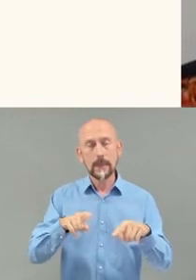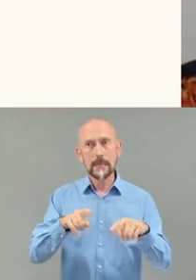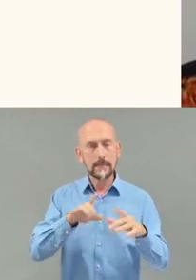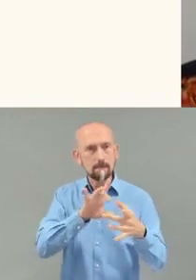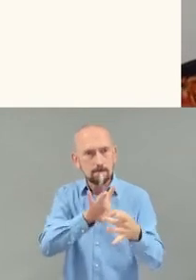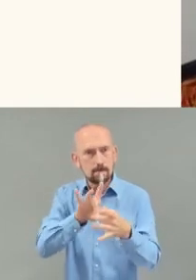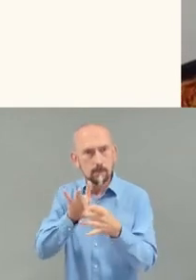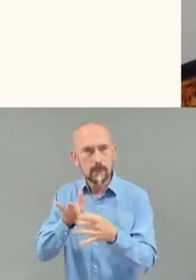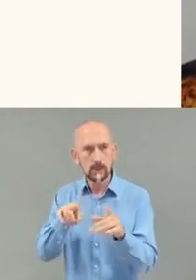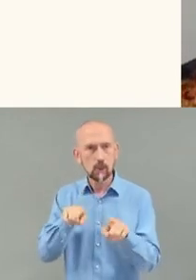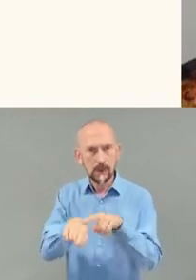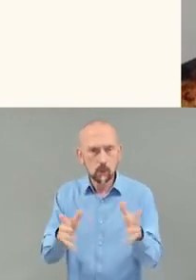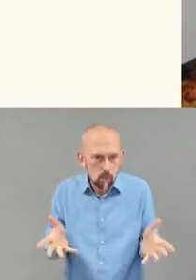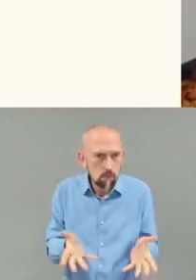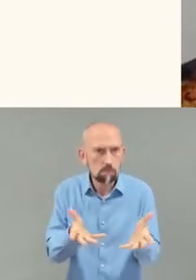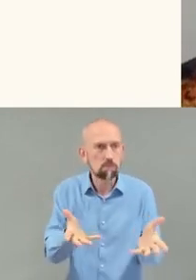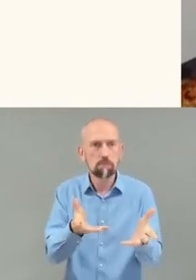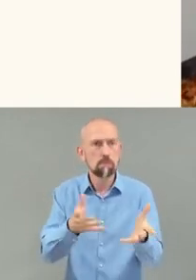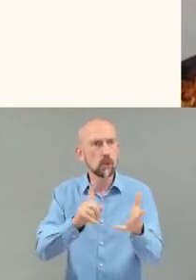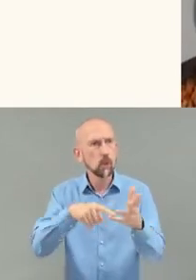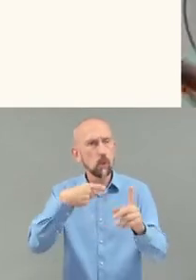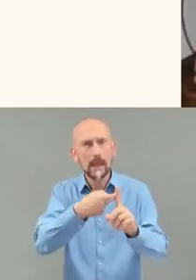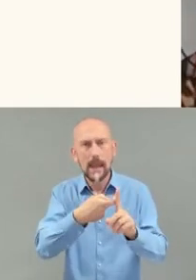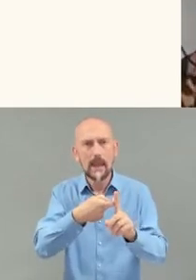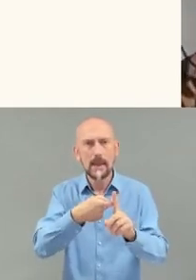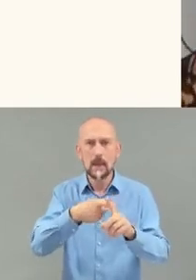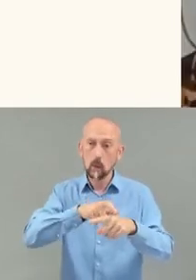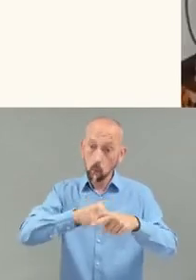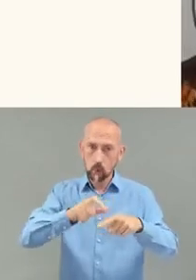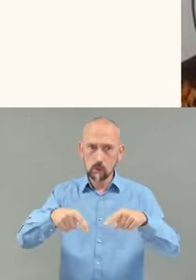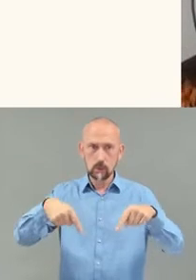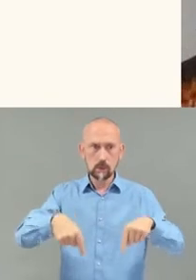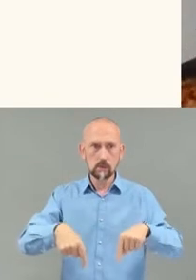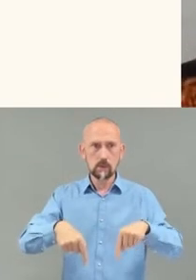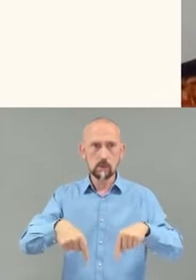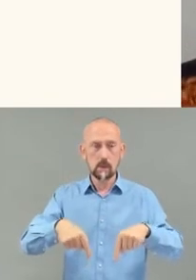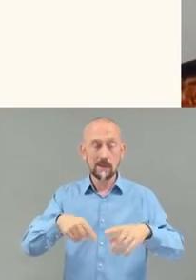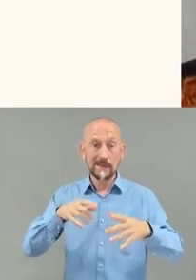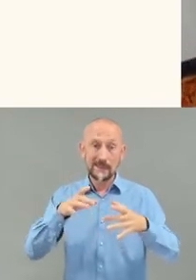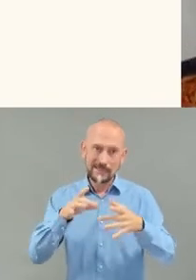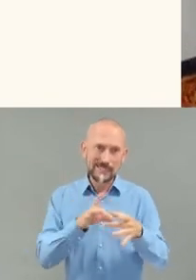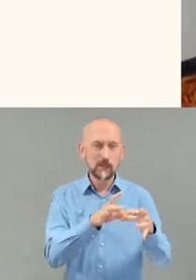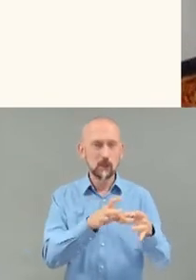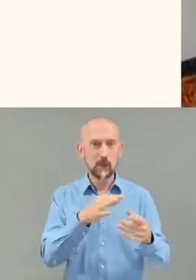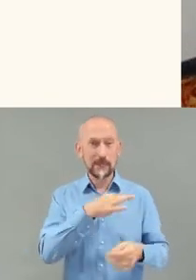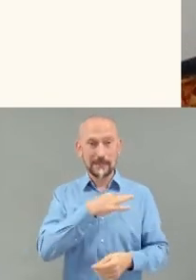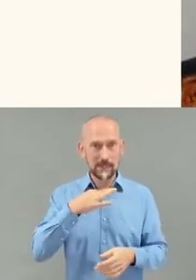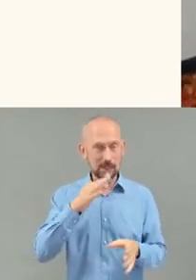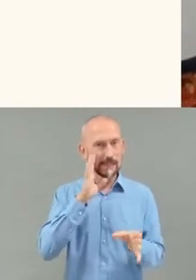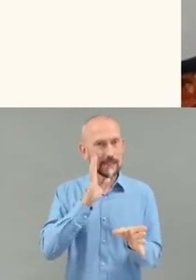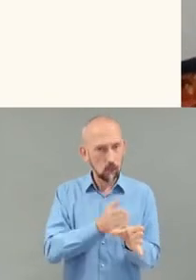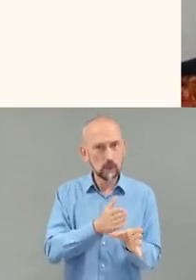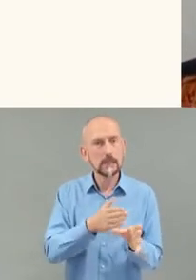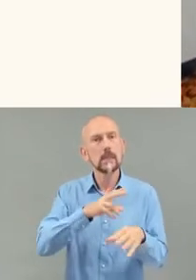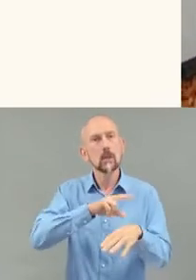about UK-based courses that relate to the clinical psychology doctorate, and our